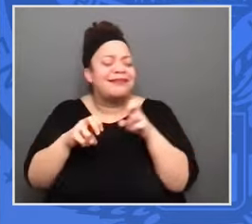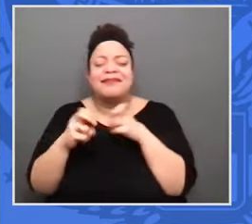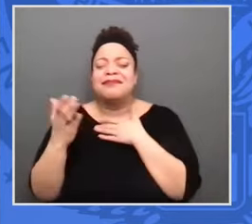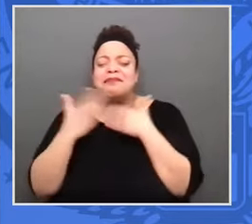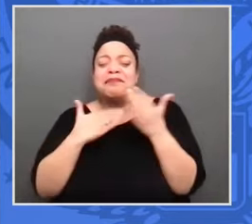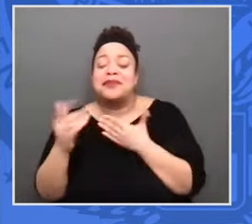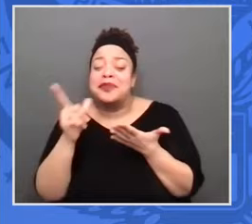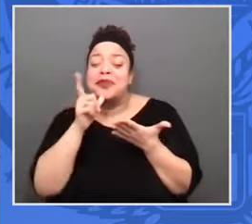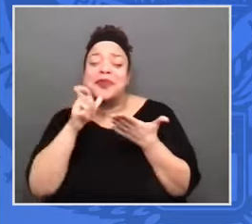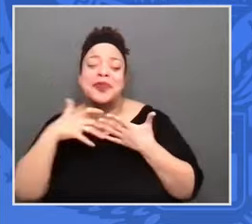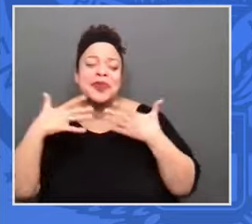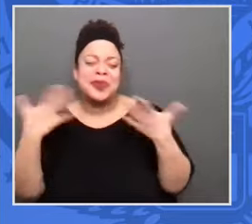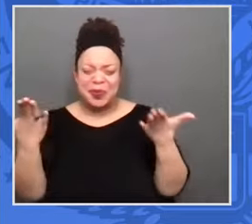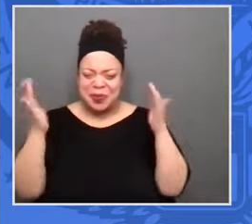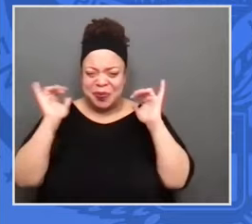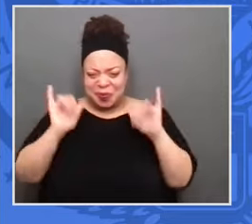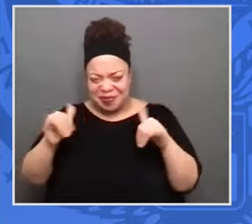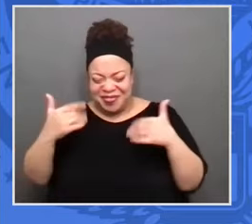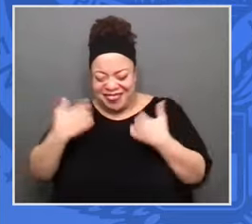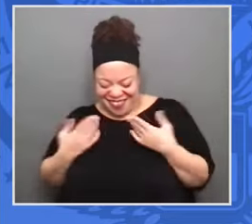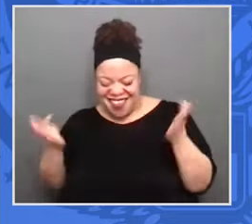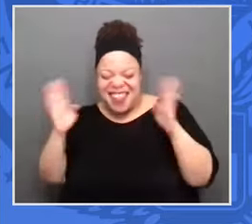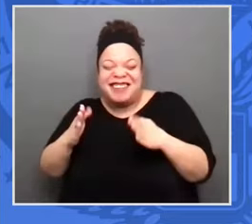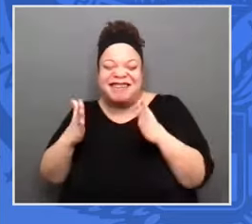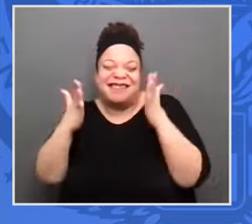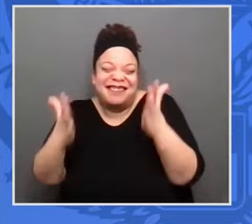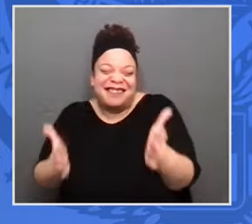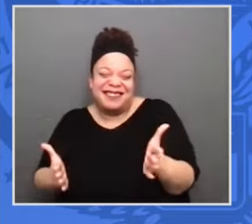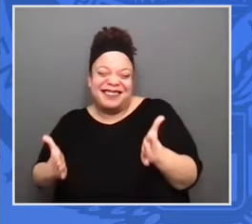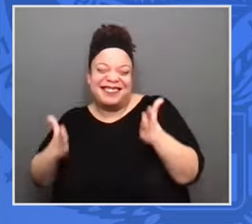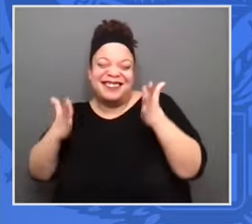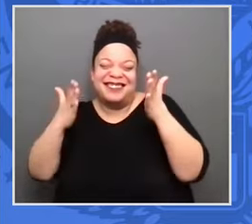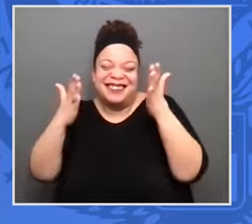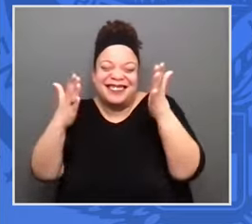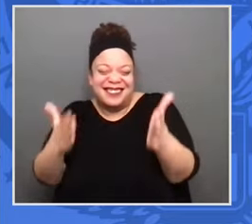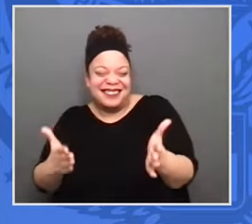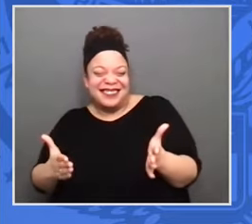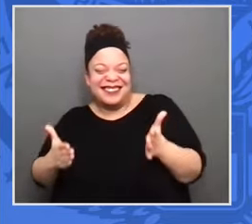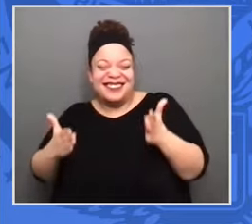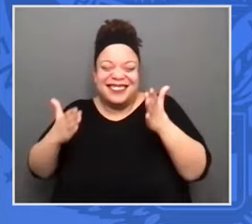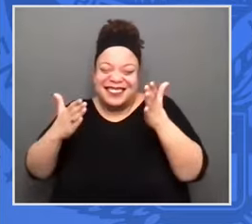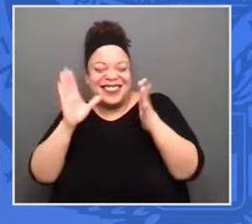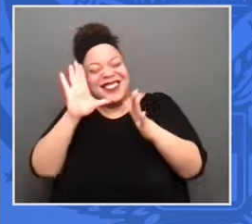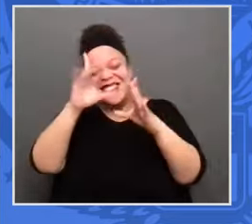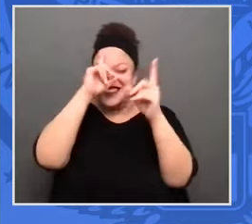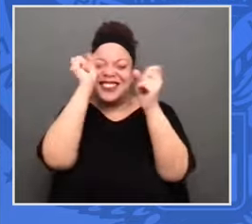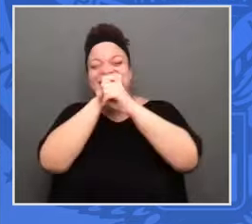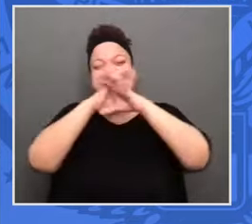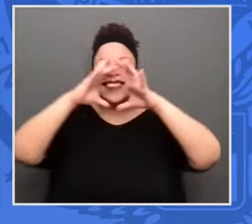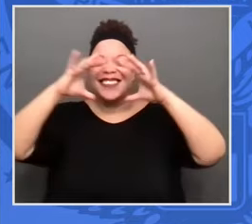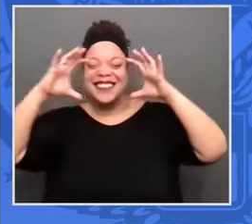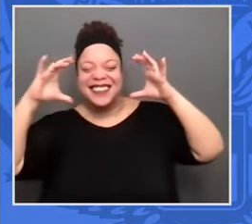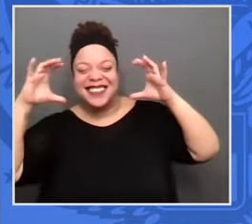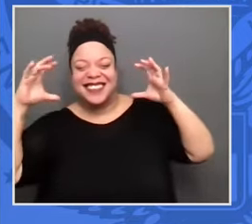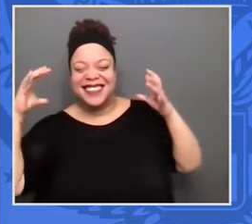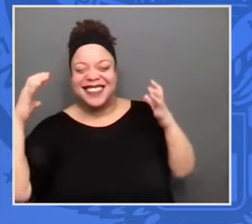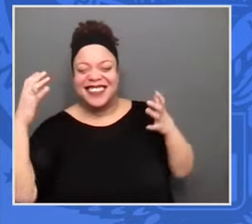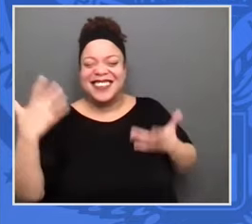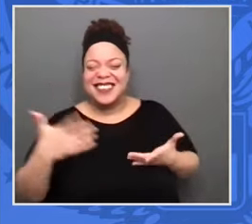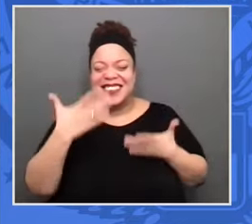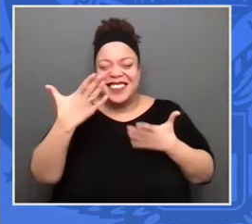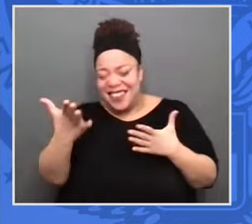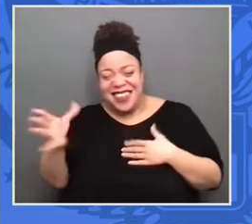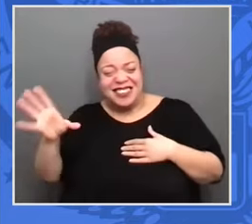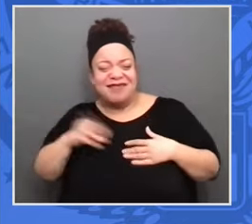train, dreams will not be thwarted. This train, faith will